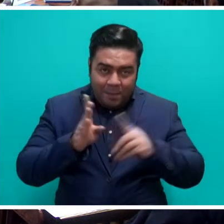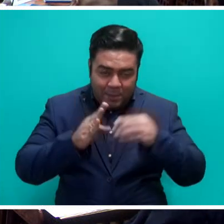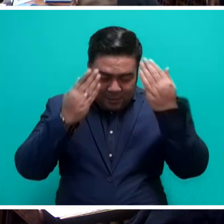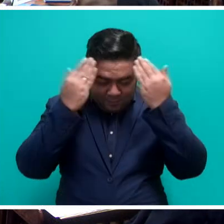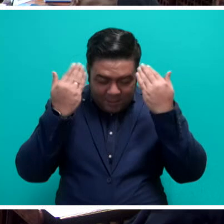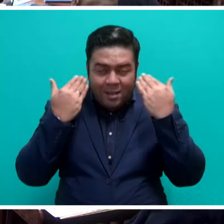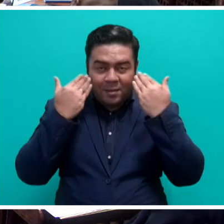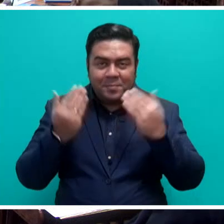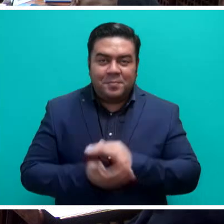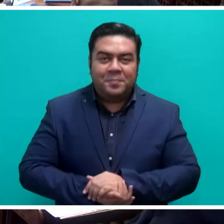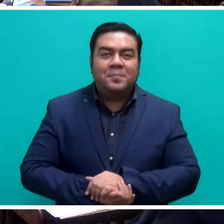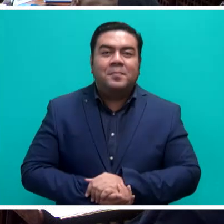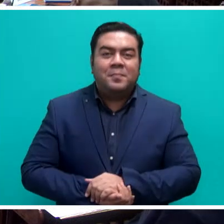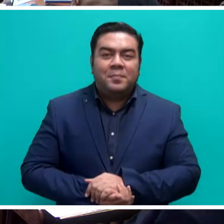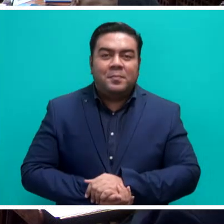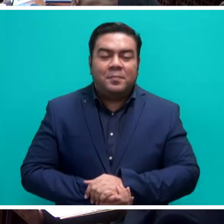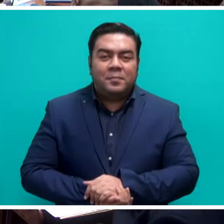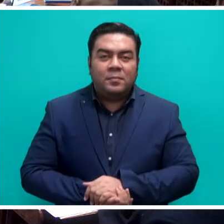Deputy Speaker.